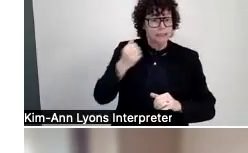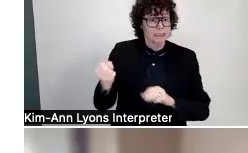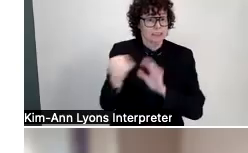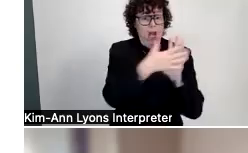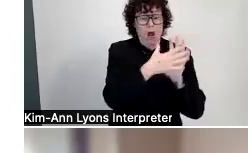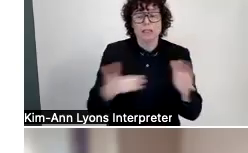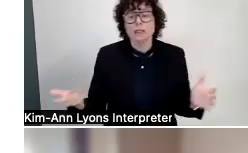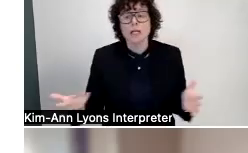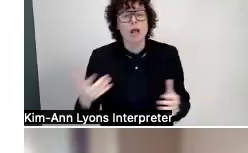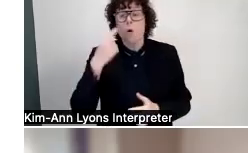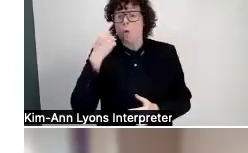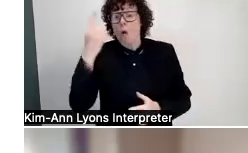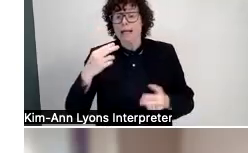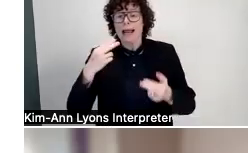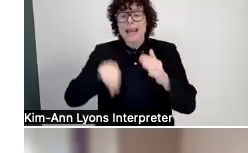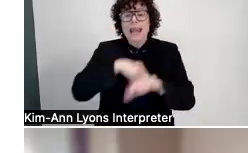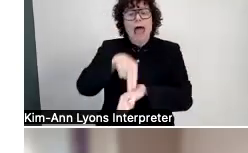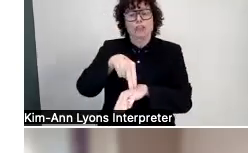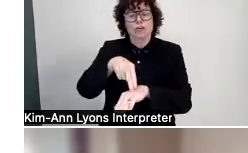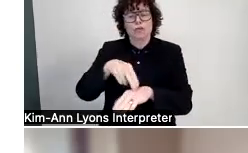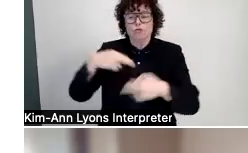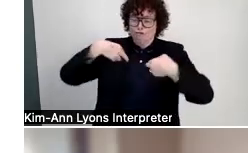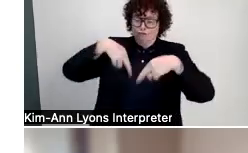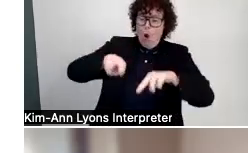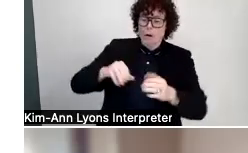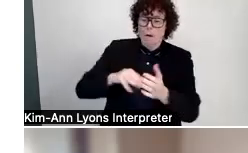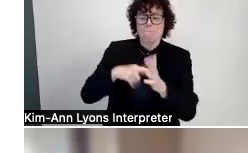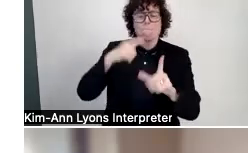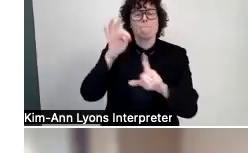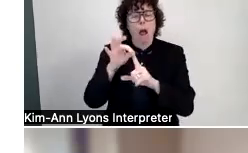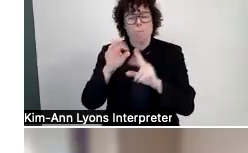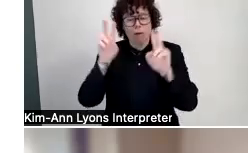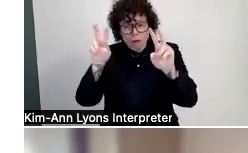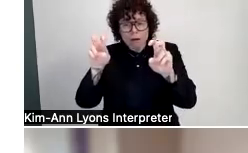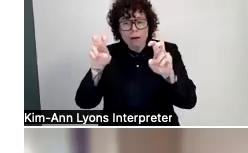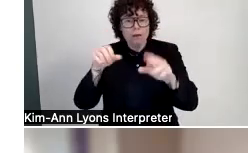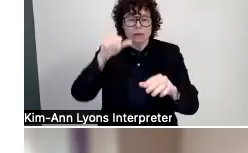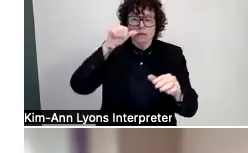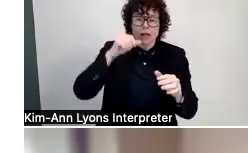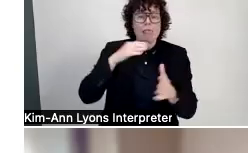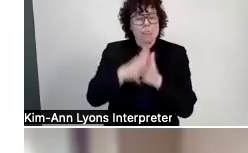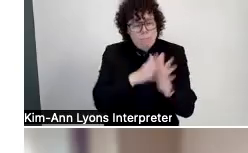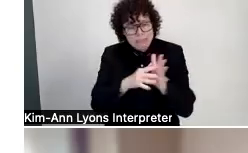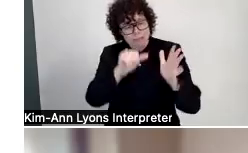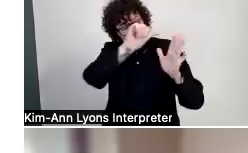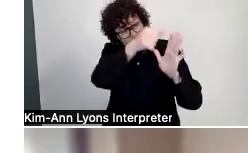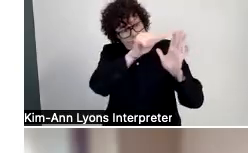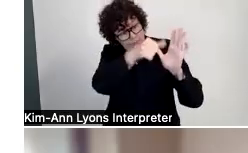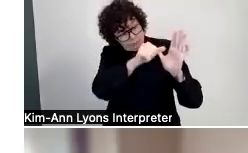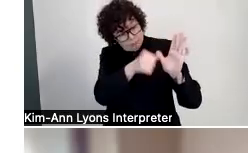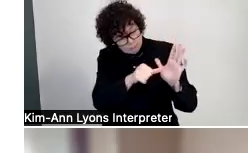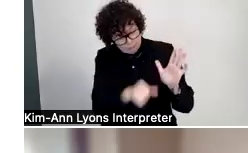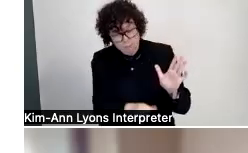a national roadmap for improving the health of people with intellectual disability. The roadmap aims to address a serious health gap faced